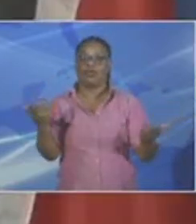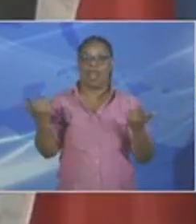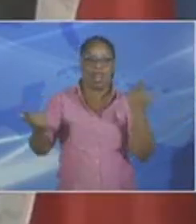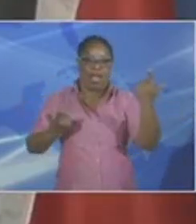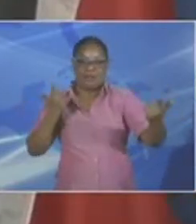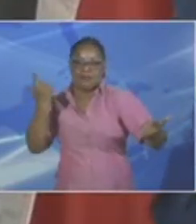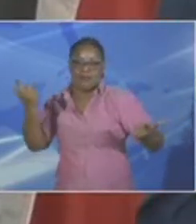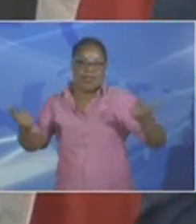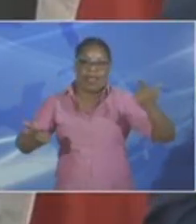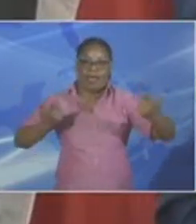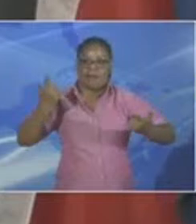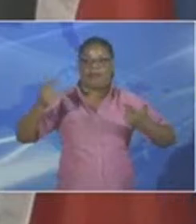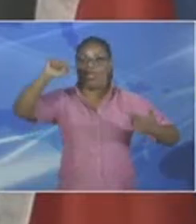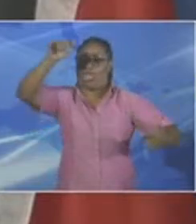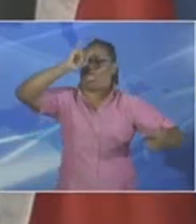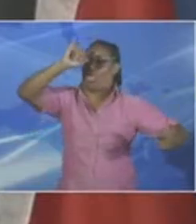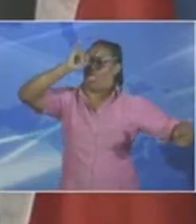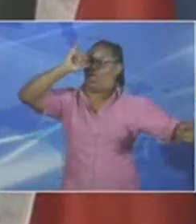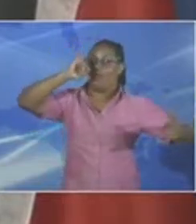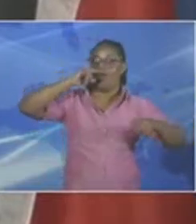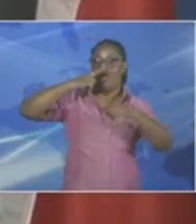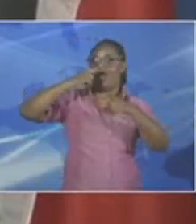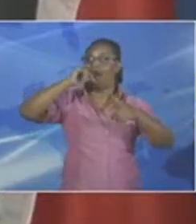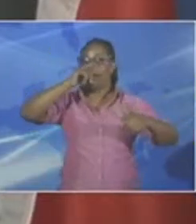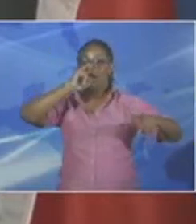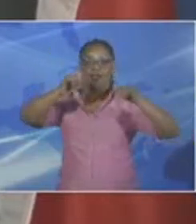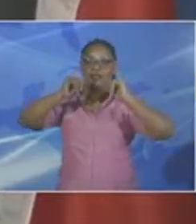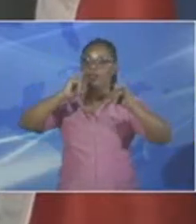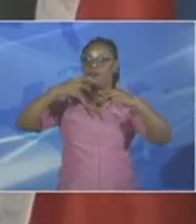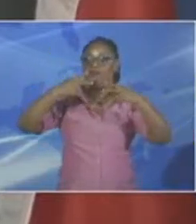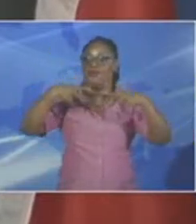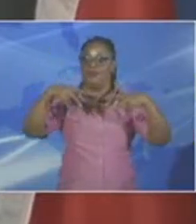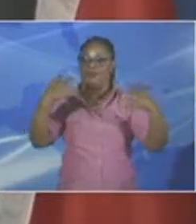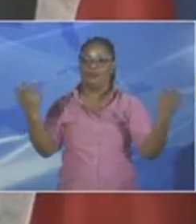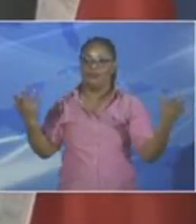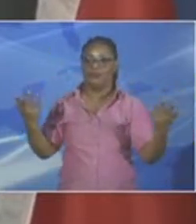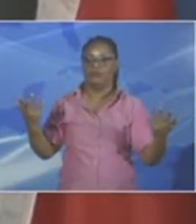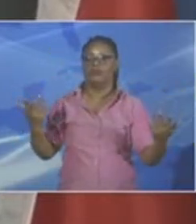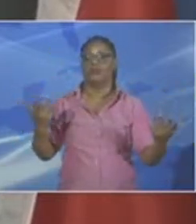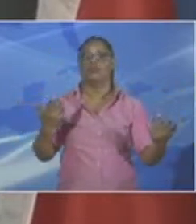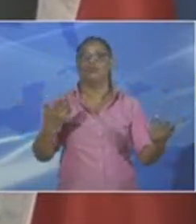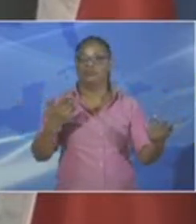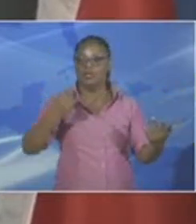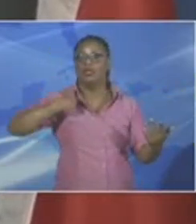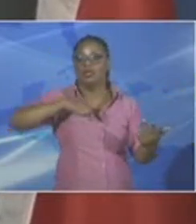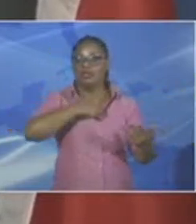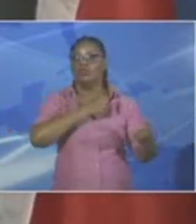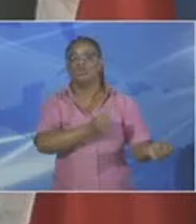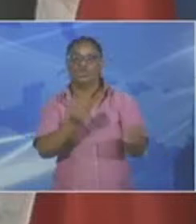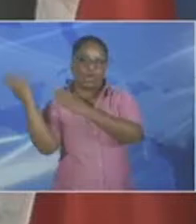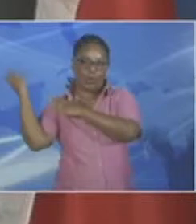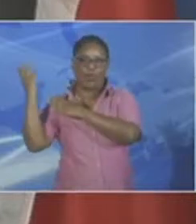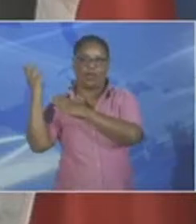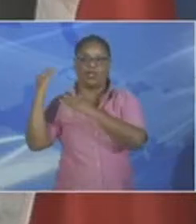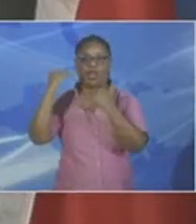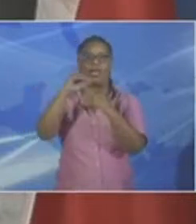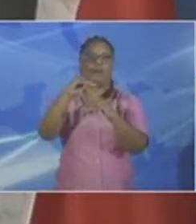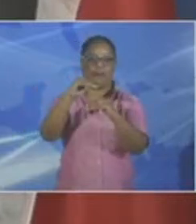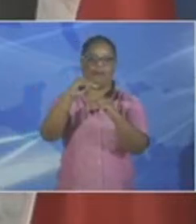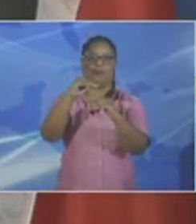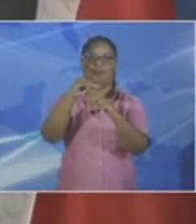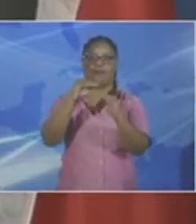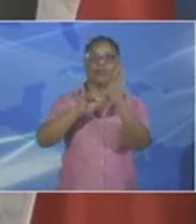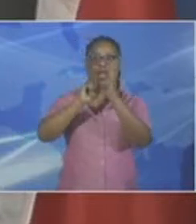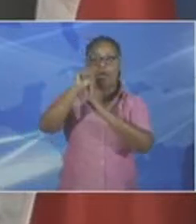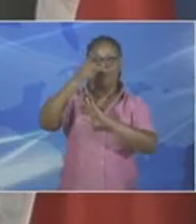fest? We have no restrictions. We have removed the restrictions. And from the 4th of April, you would